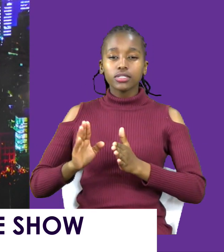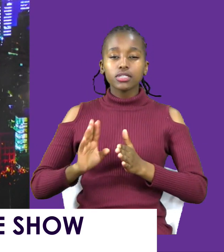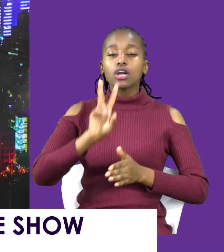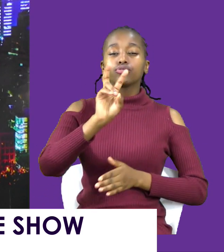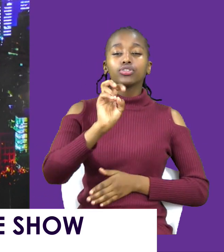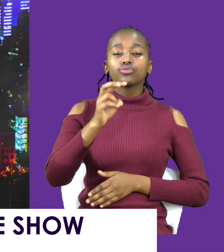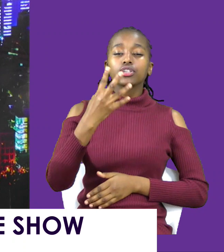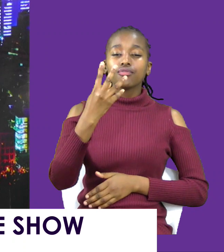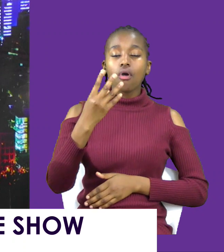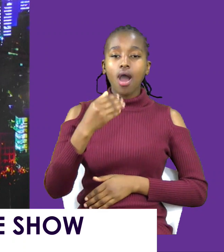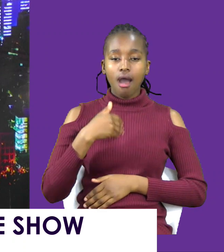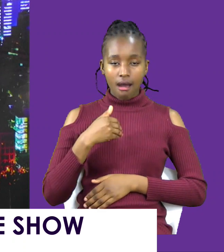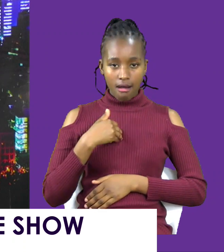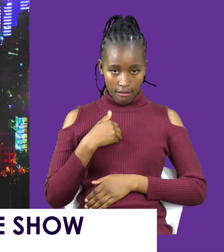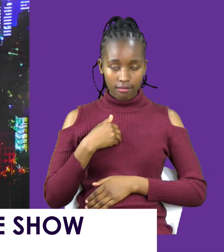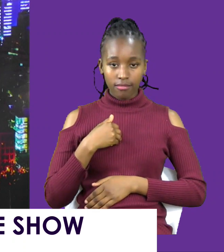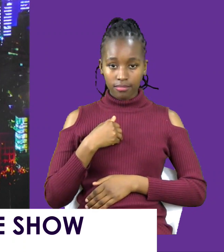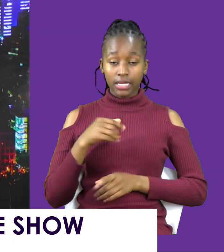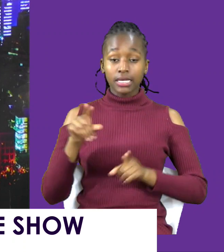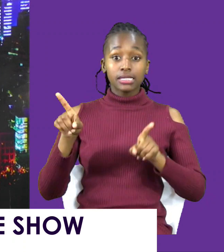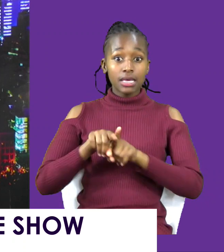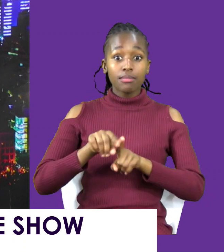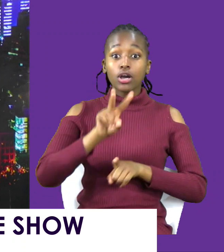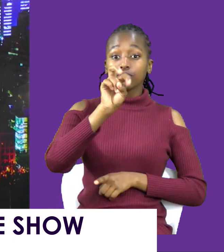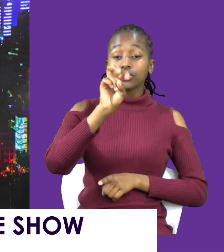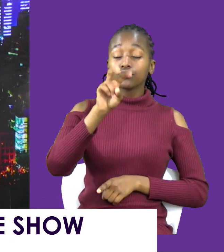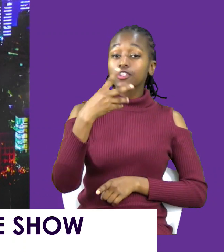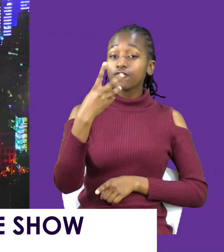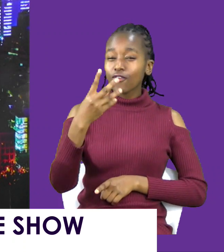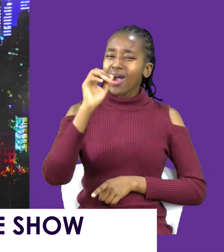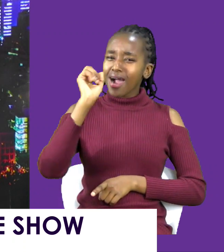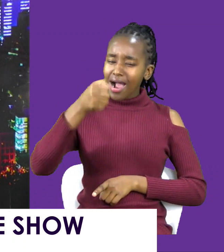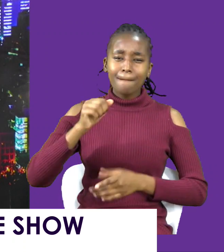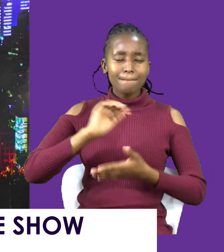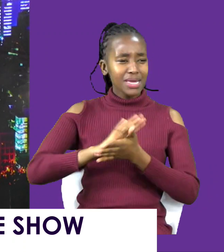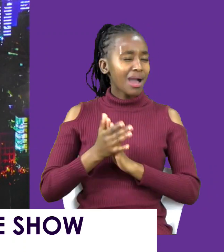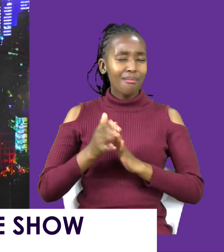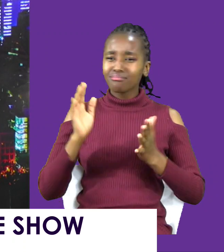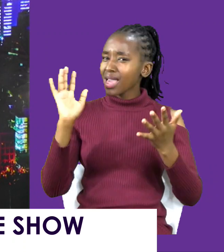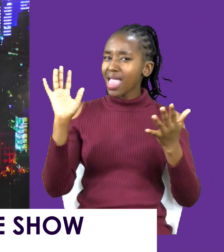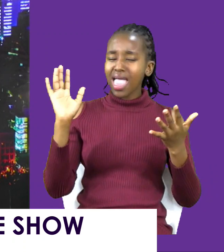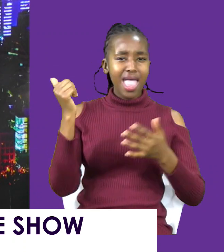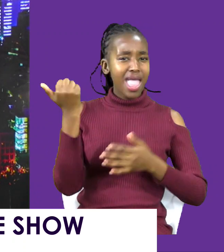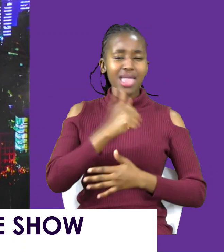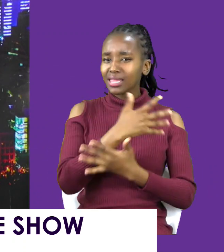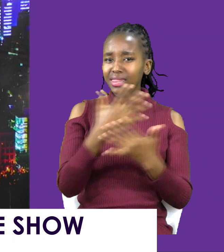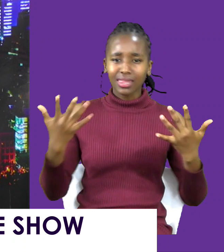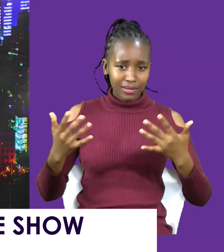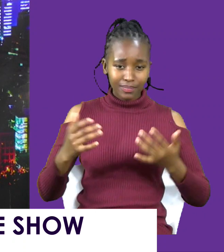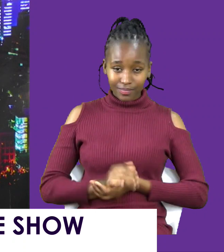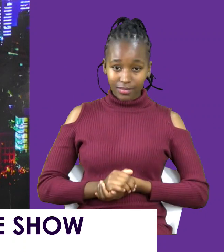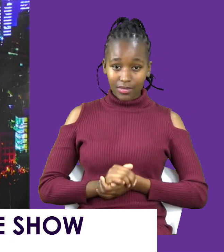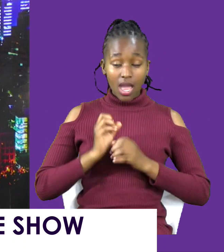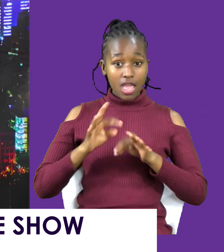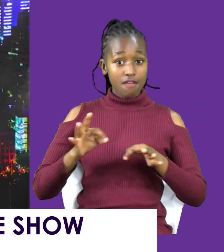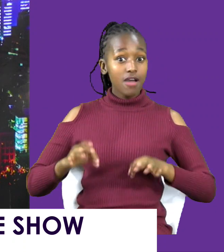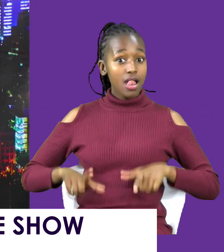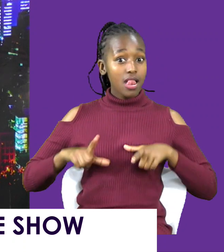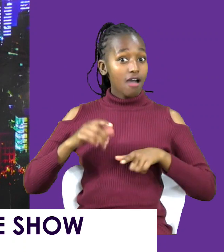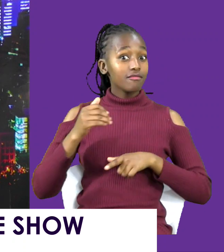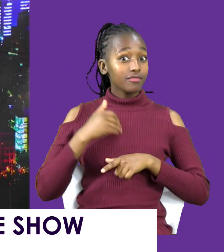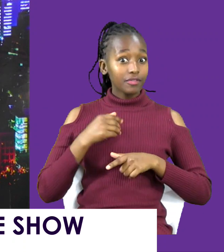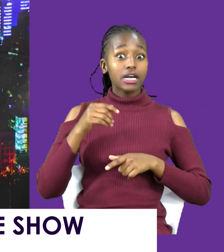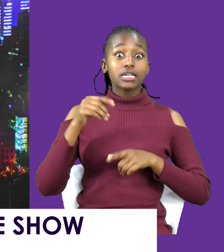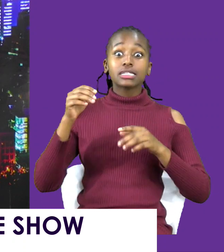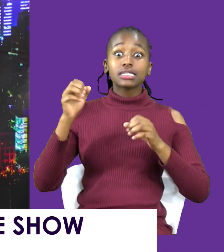And 2024 can turn out to be anything. Stay alive, and you will be shocked at the surprises of life.